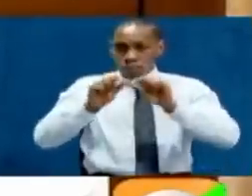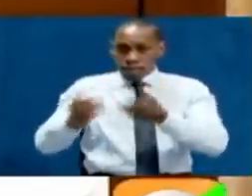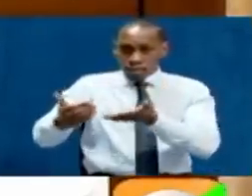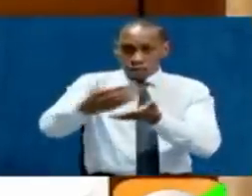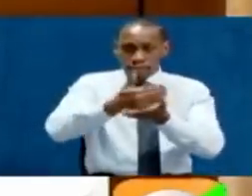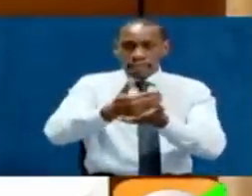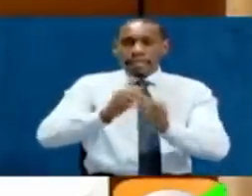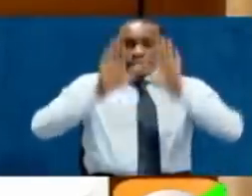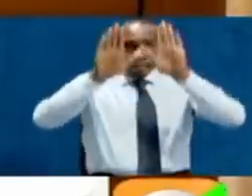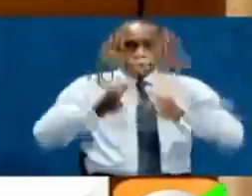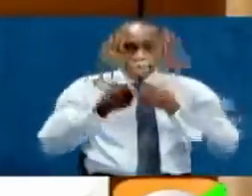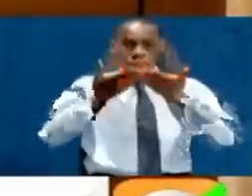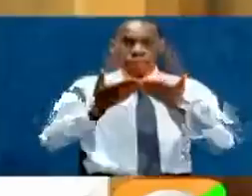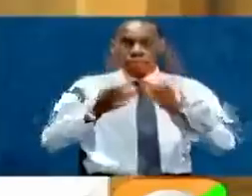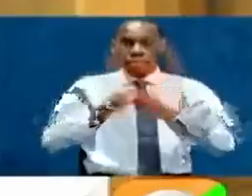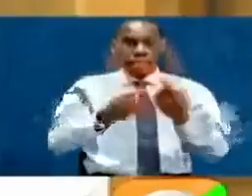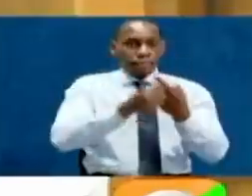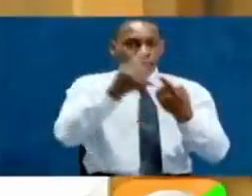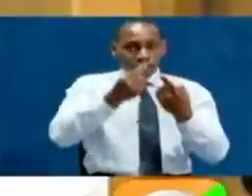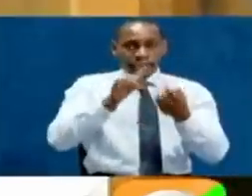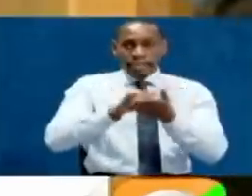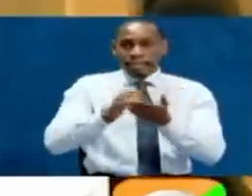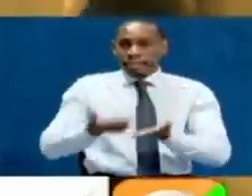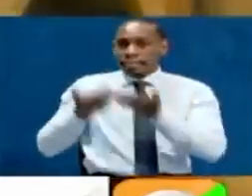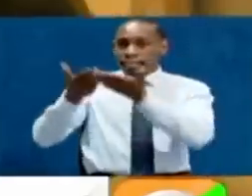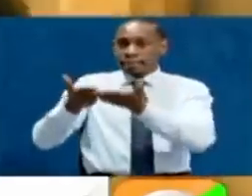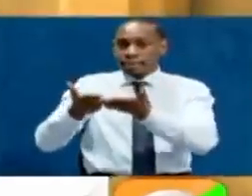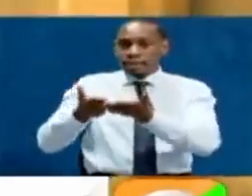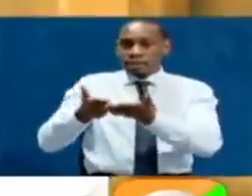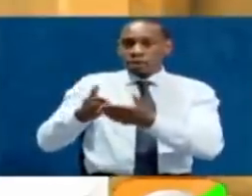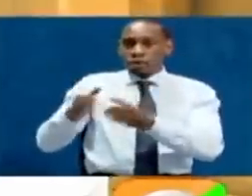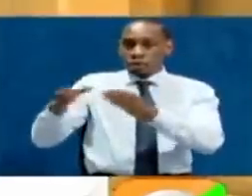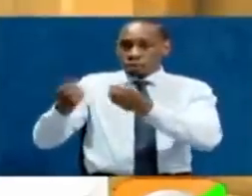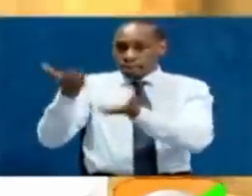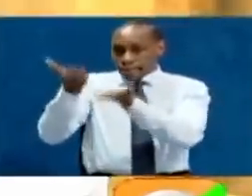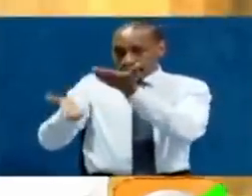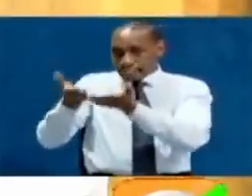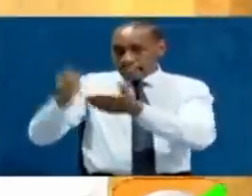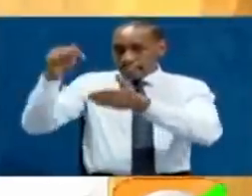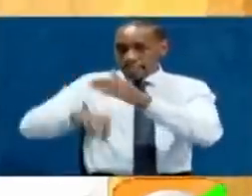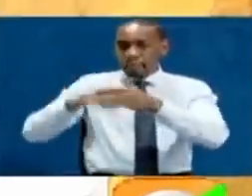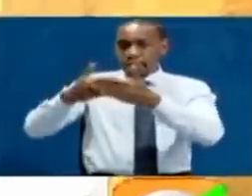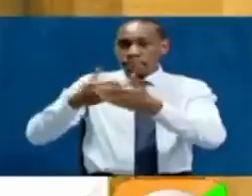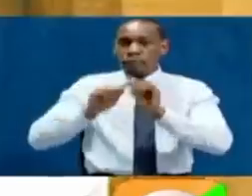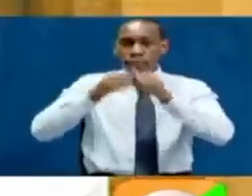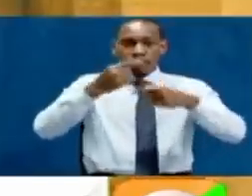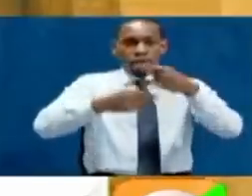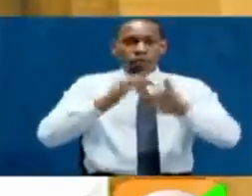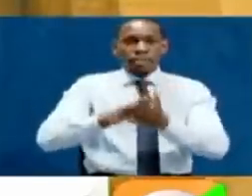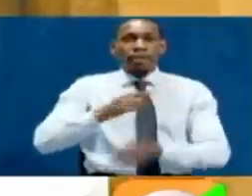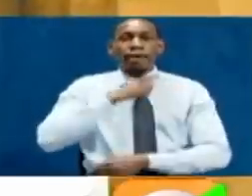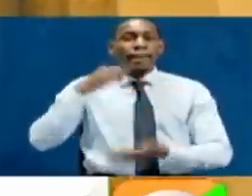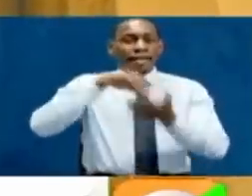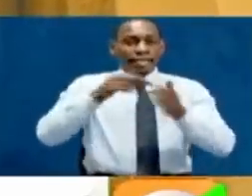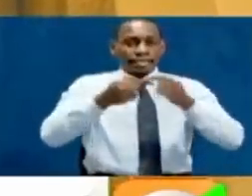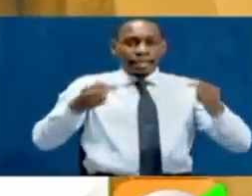gathered crucial information, cartridge and bullet head, to be forwarded to the Firearm Bureau for analysis before they can proceed with murder